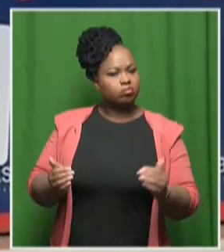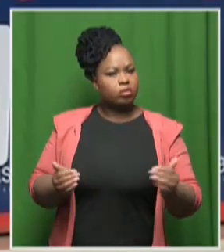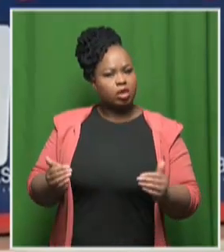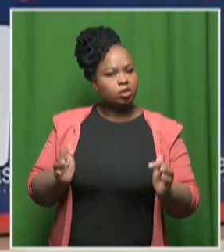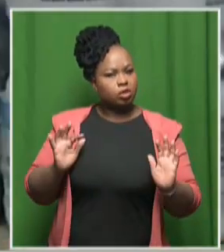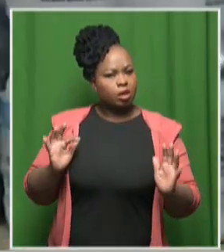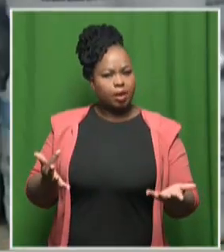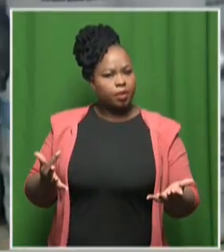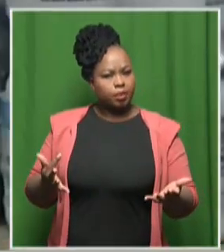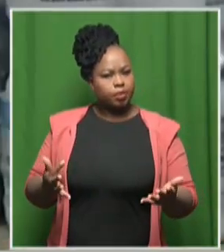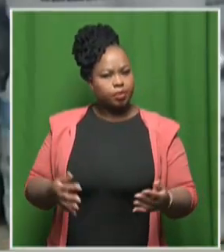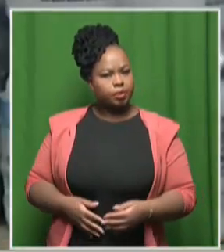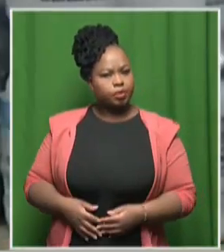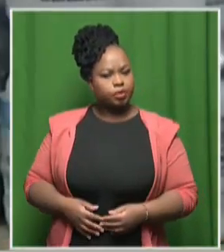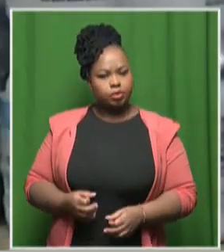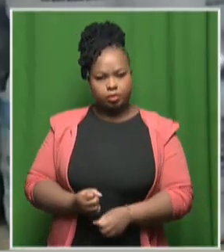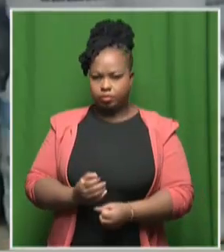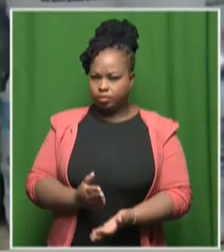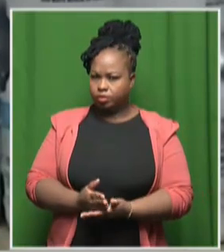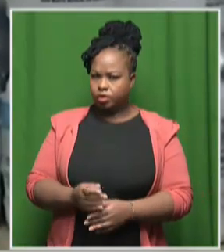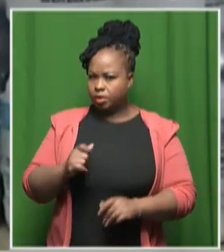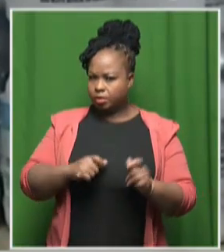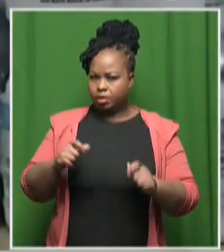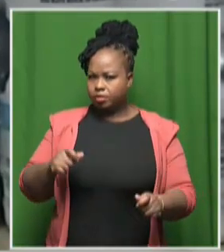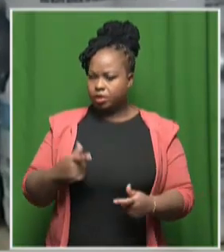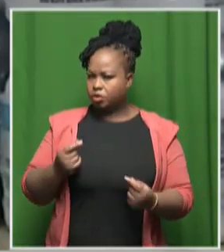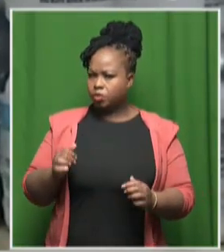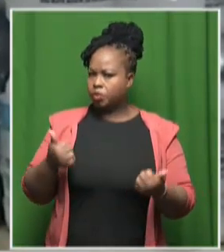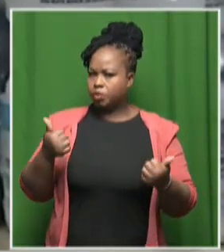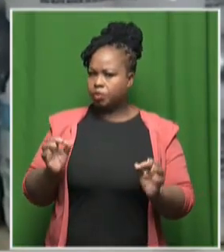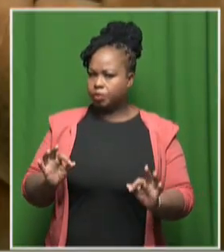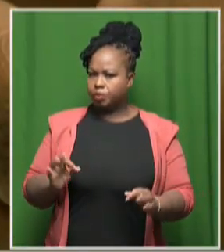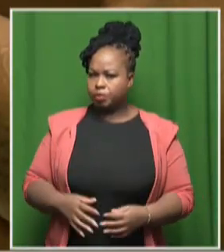keep that on top of all of that and make sure that these patients are doing fine?